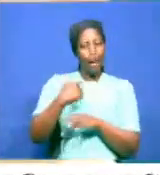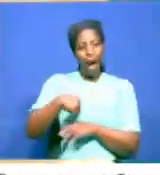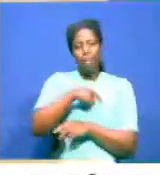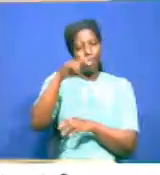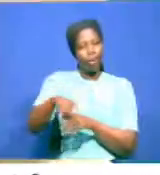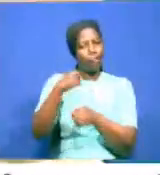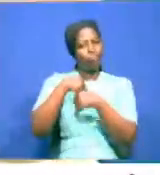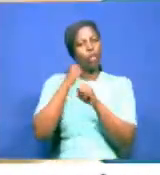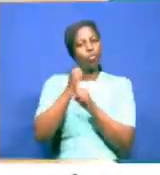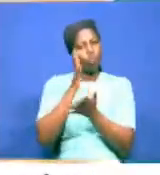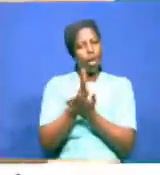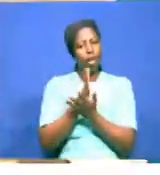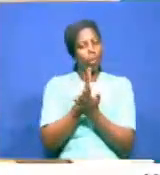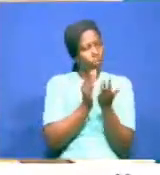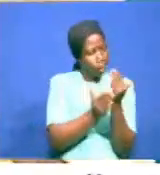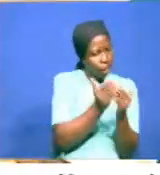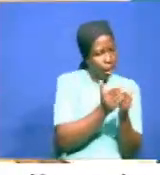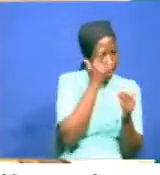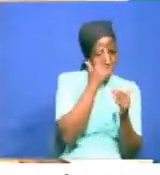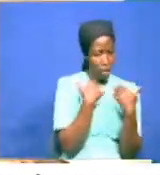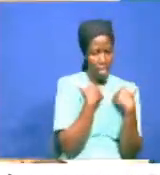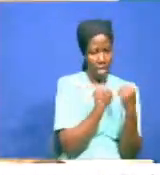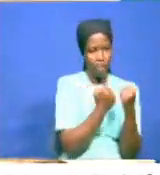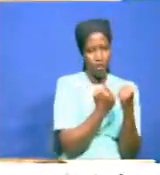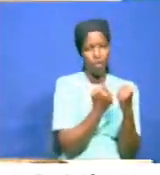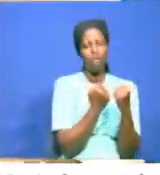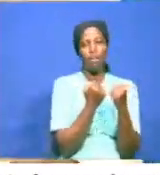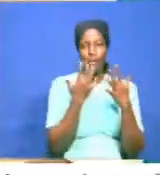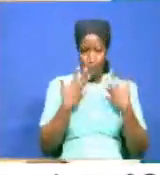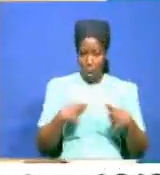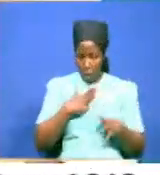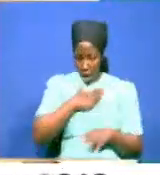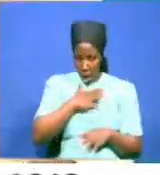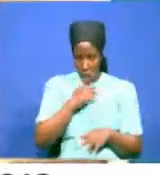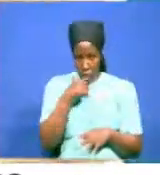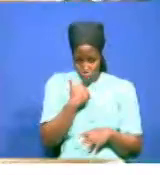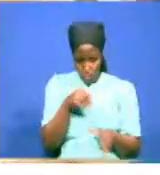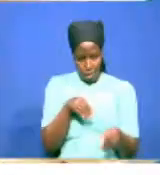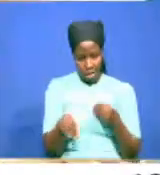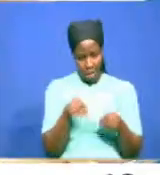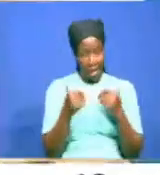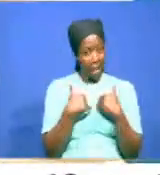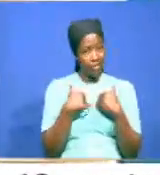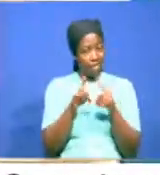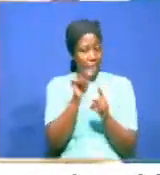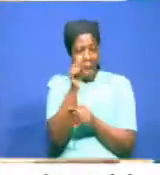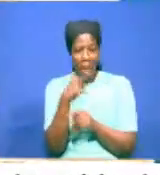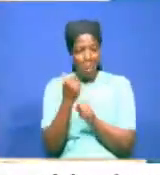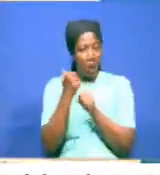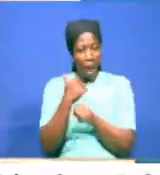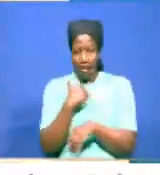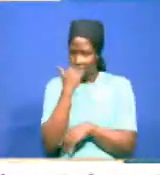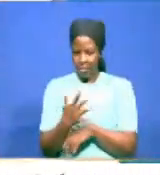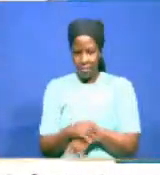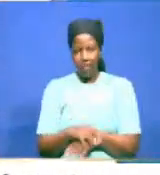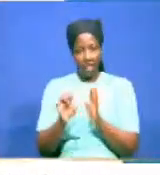ensure that we are taking care of the health mm-hmm. of our people with disabilities, even those who are not working. Like, for instance, when you're saying